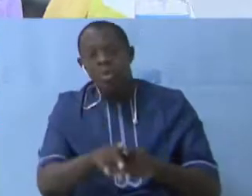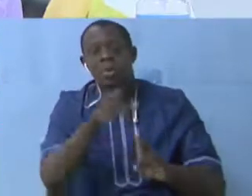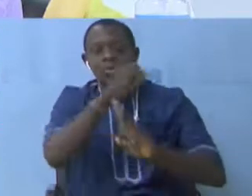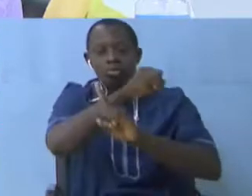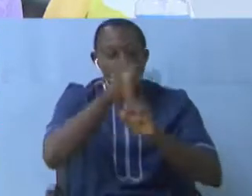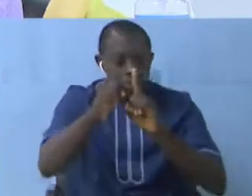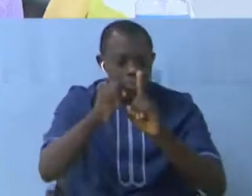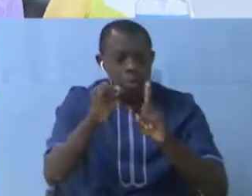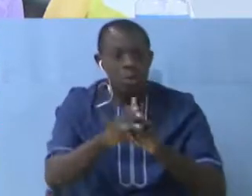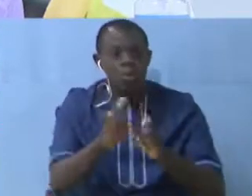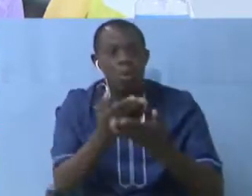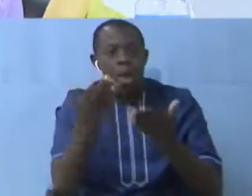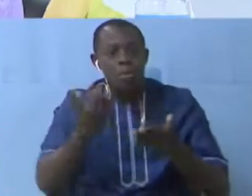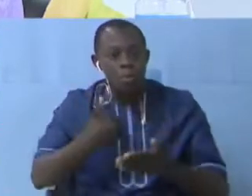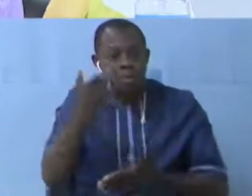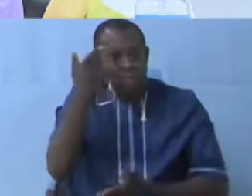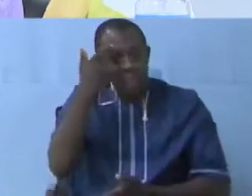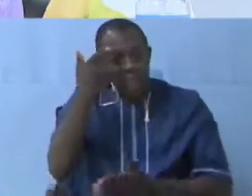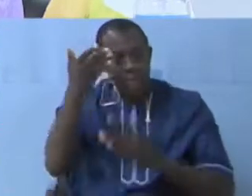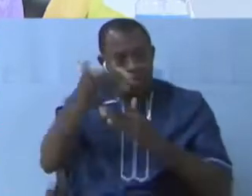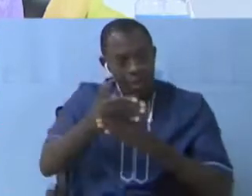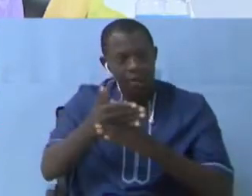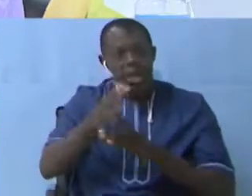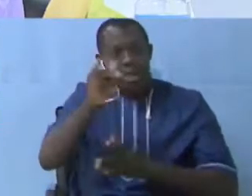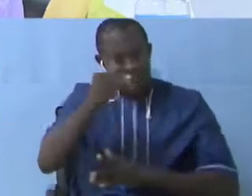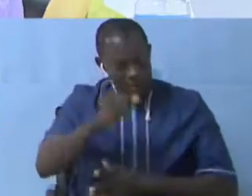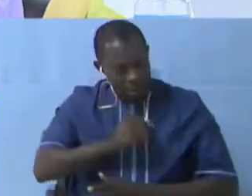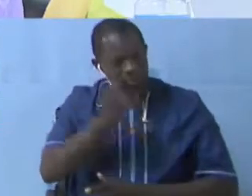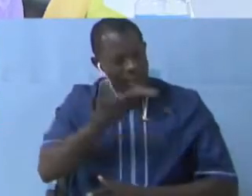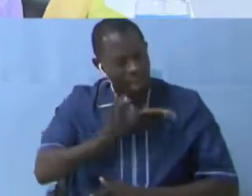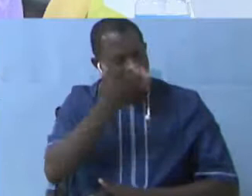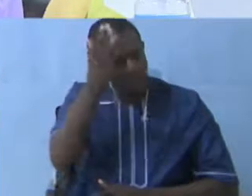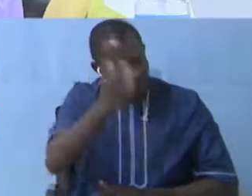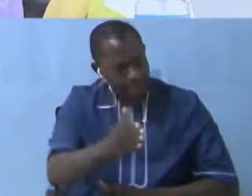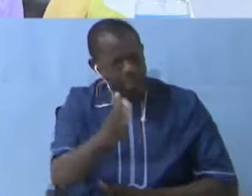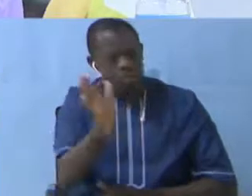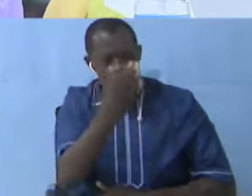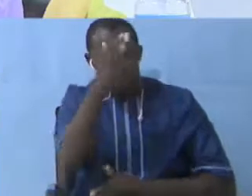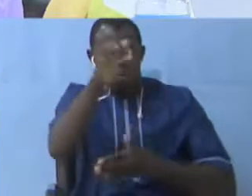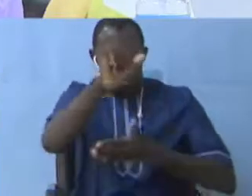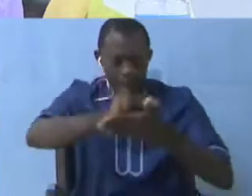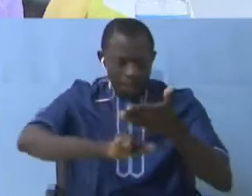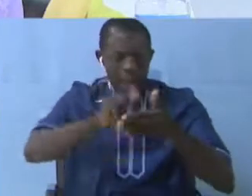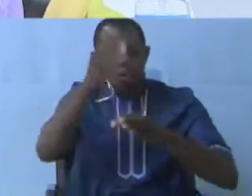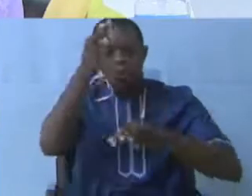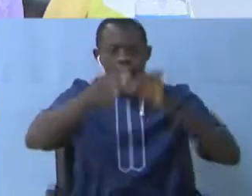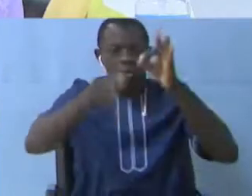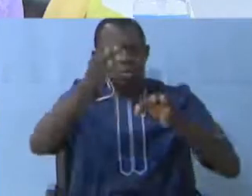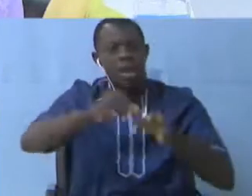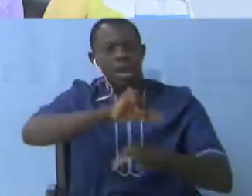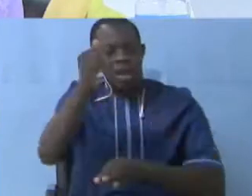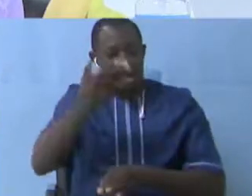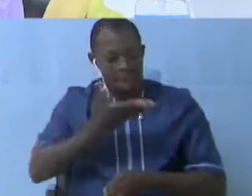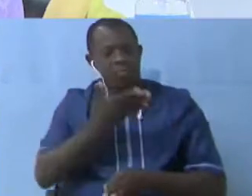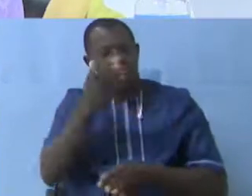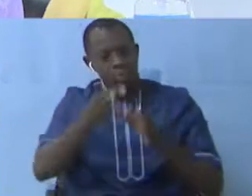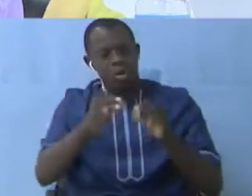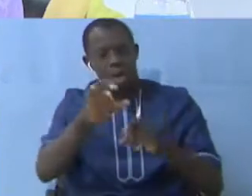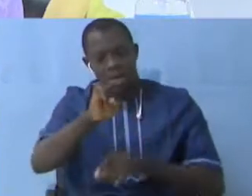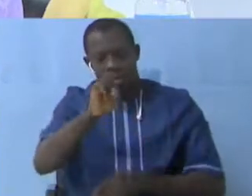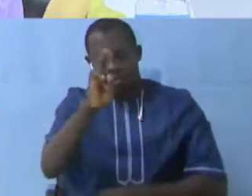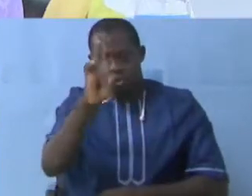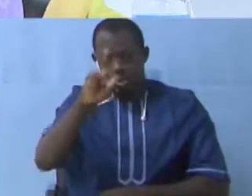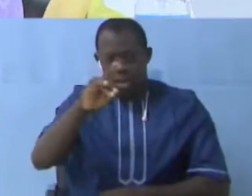situation where people believe that, of course, he had the right to appeal, and he had the right to get his case to the Supreme Court.